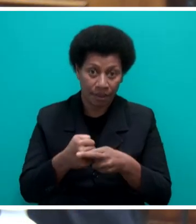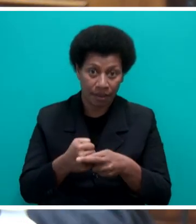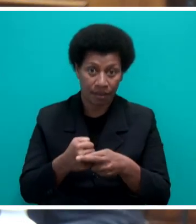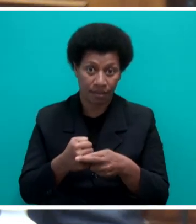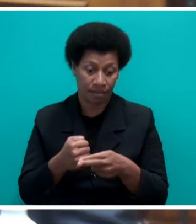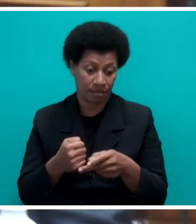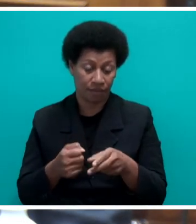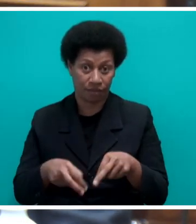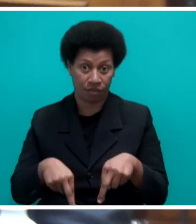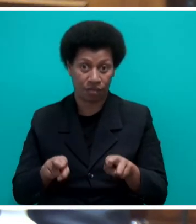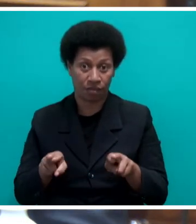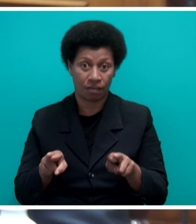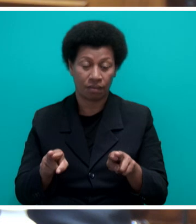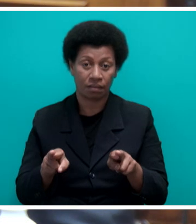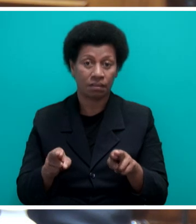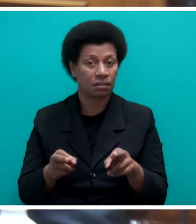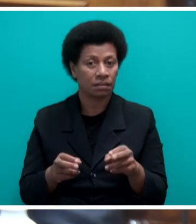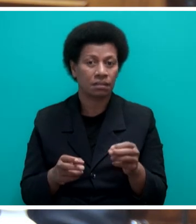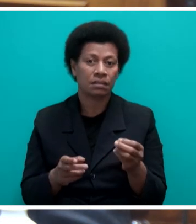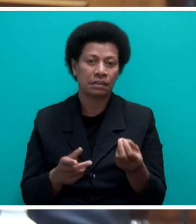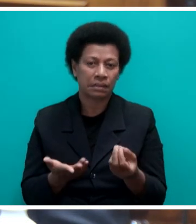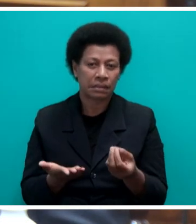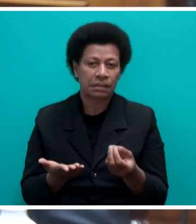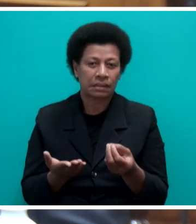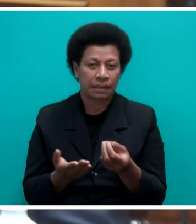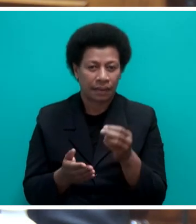May and extend into the early stages of the crushing season.